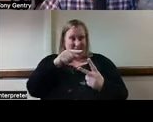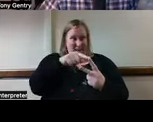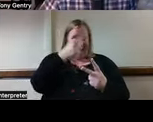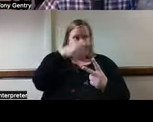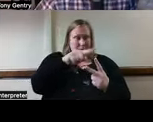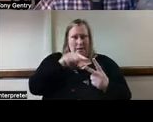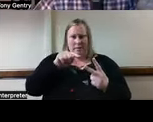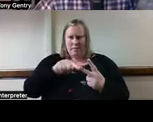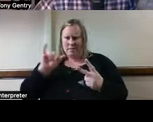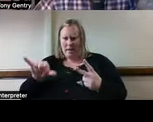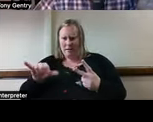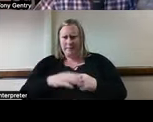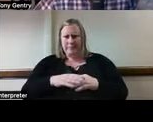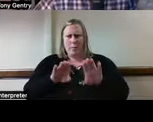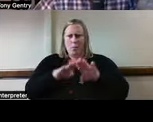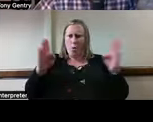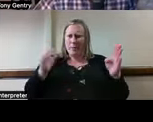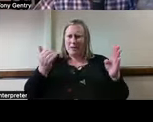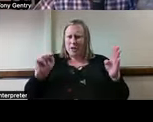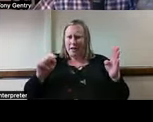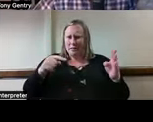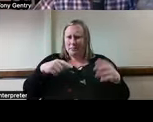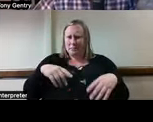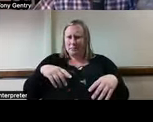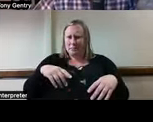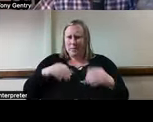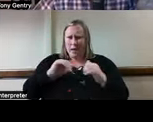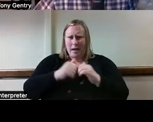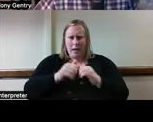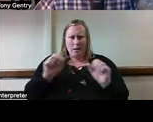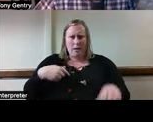again, Laura, can I, can I open the chat to see what they say? Do you think there's a way for me to do that?